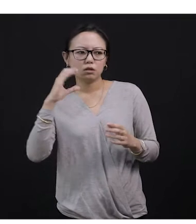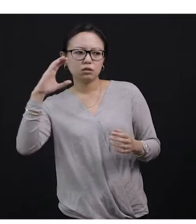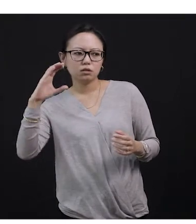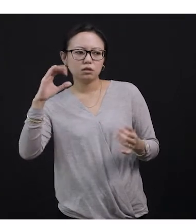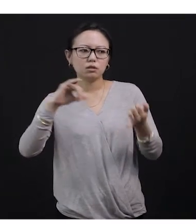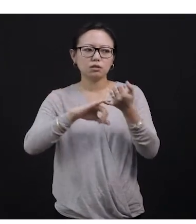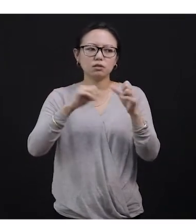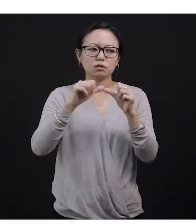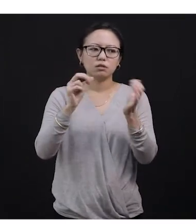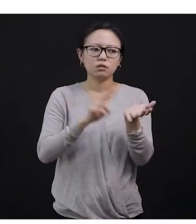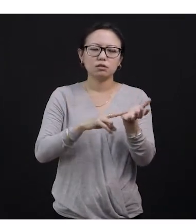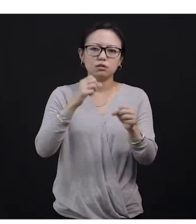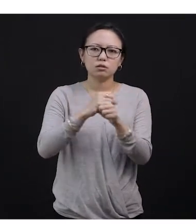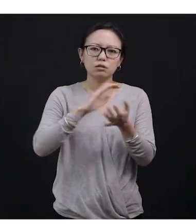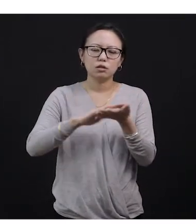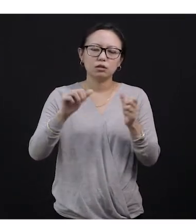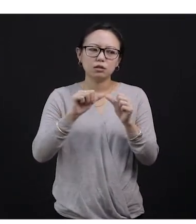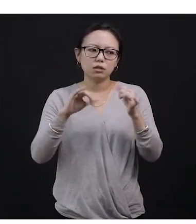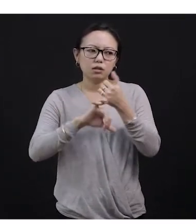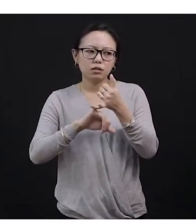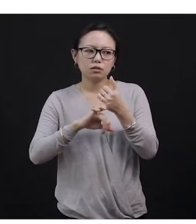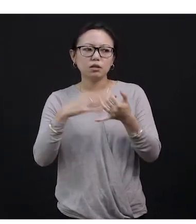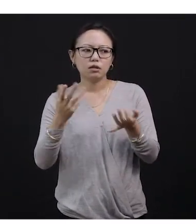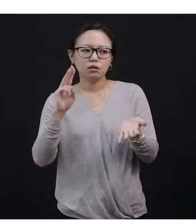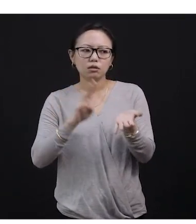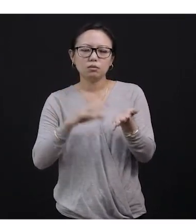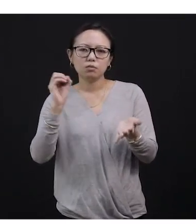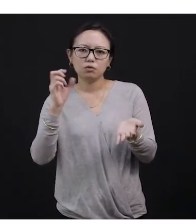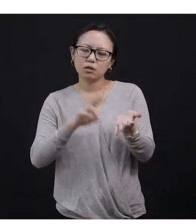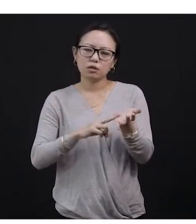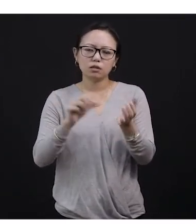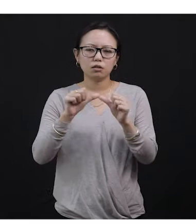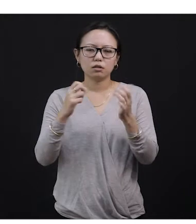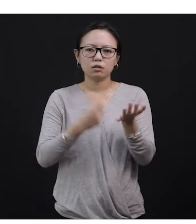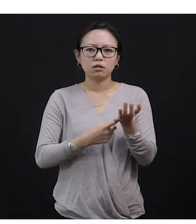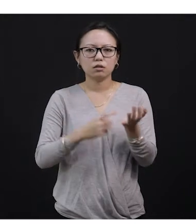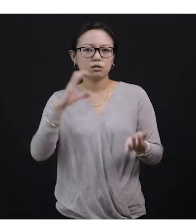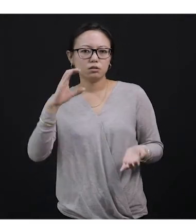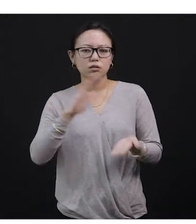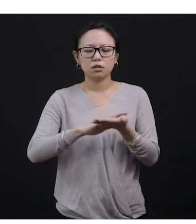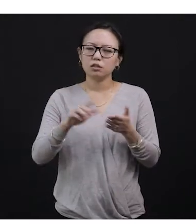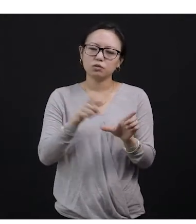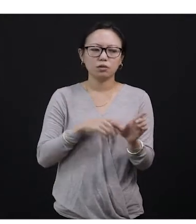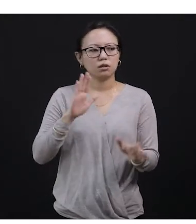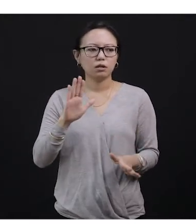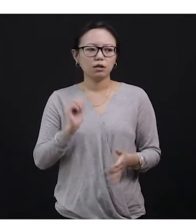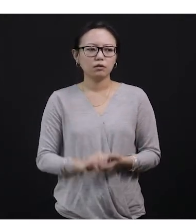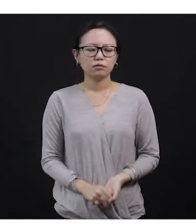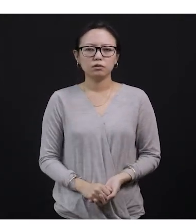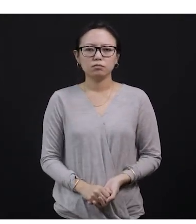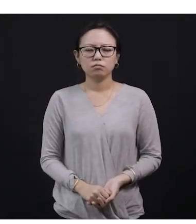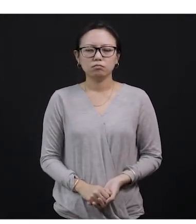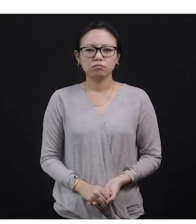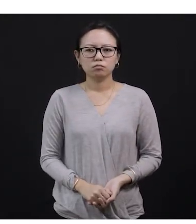and monarchy had different structure of government. All right. Now, let